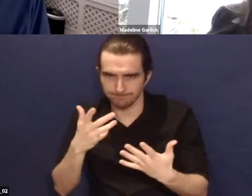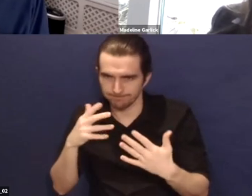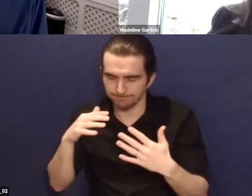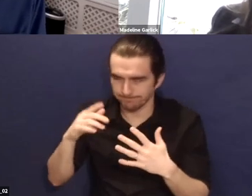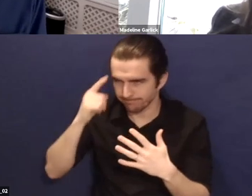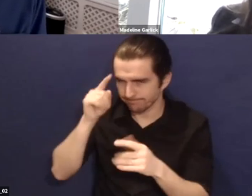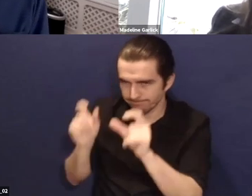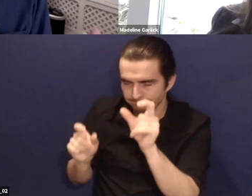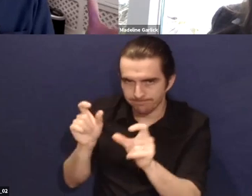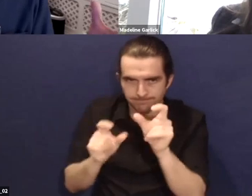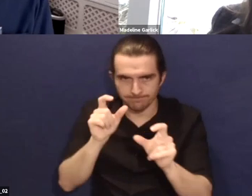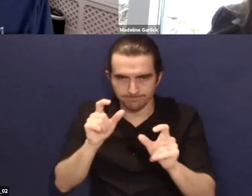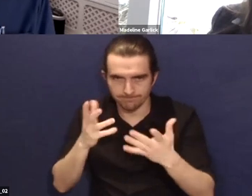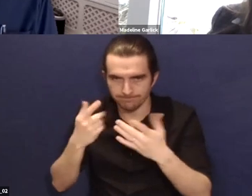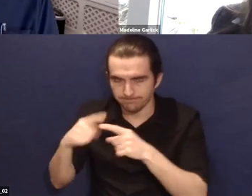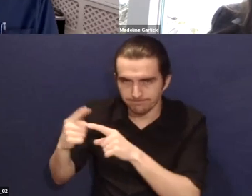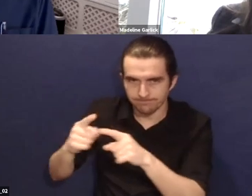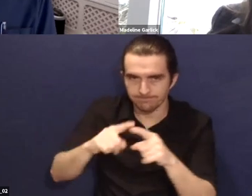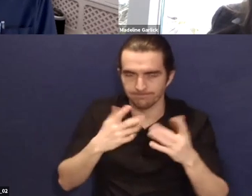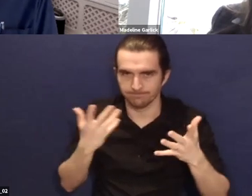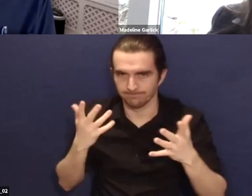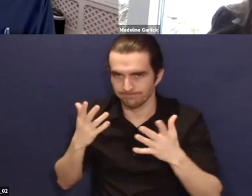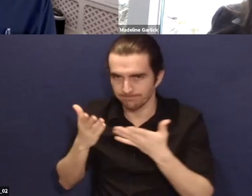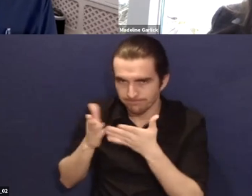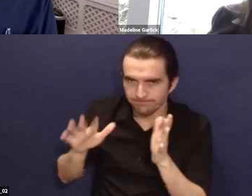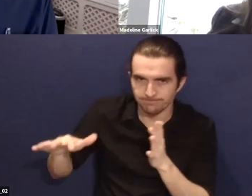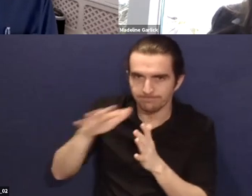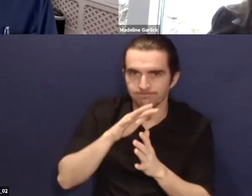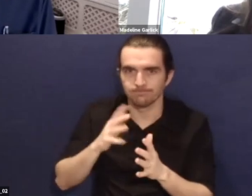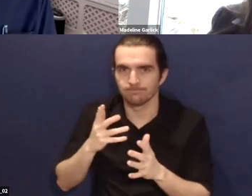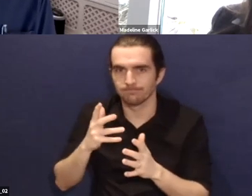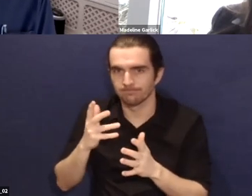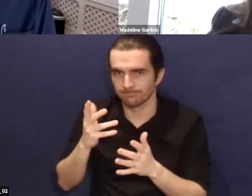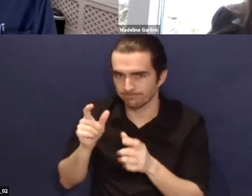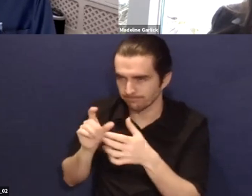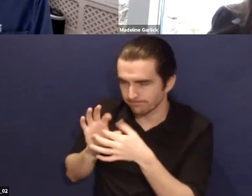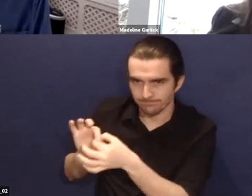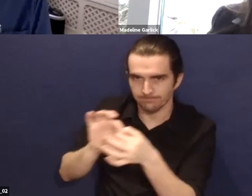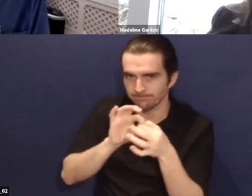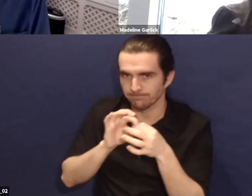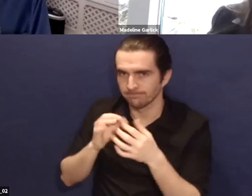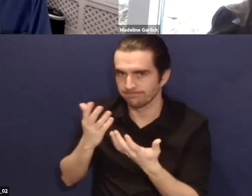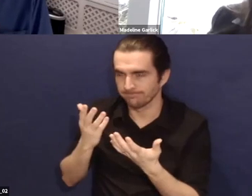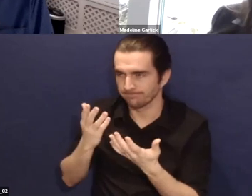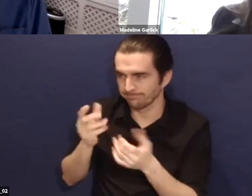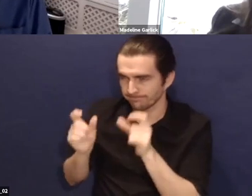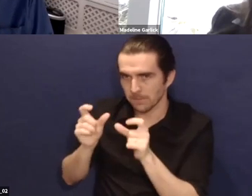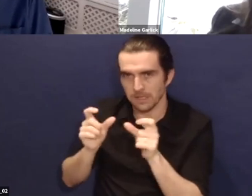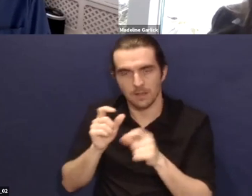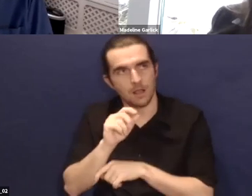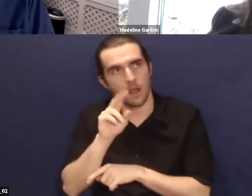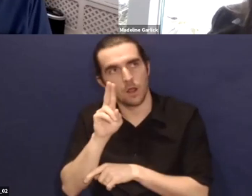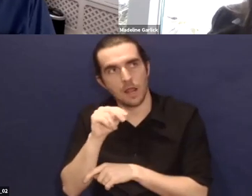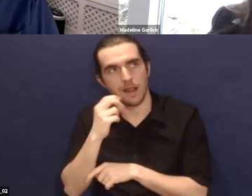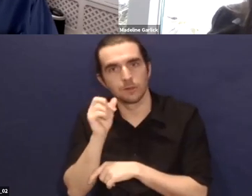UNHCR, and if there's any reference you can make to stateless persons in your response, that too should be